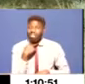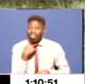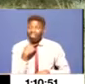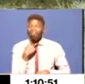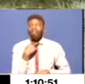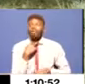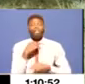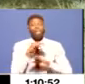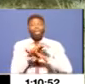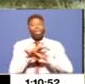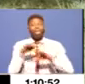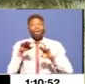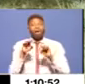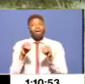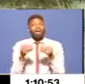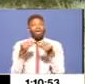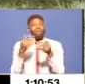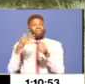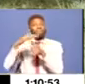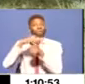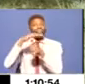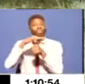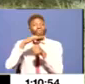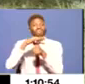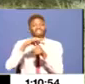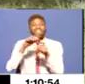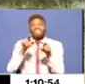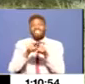priority like the